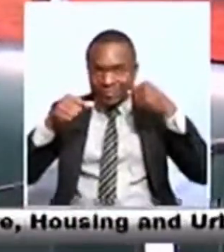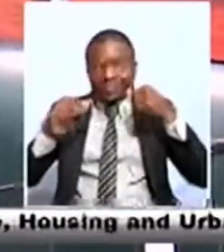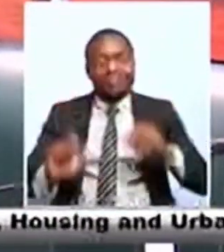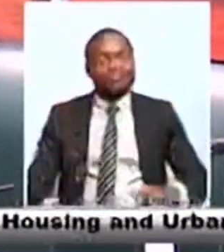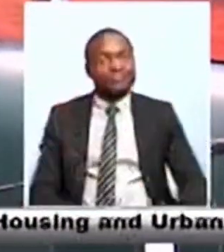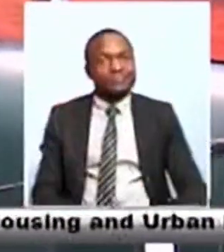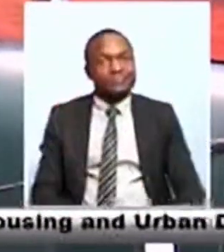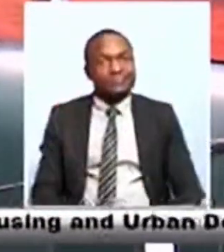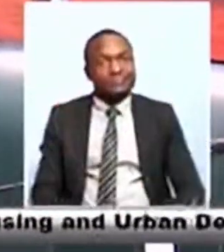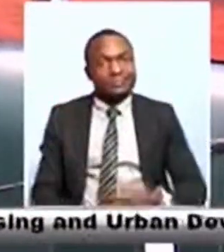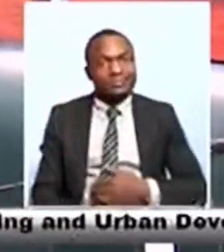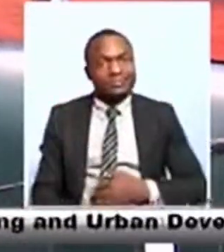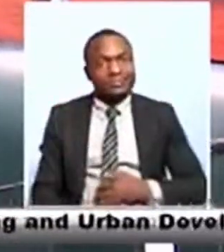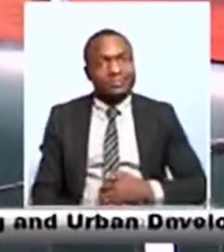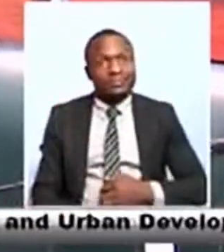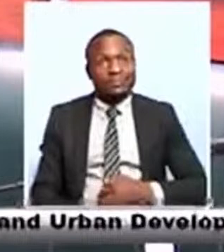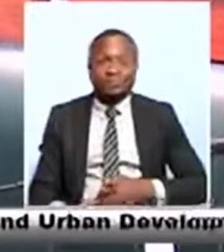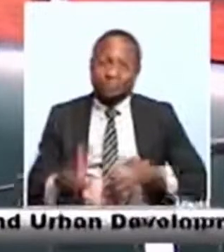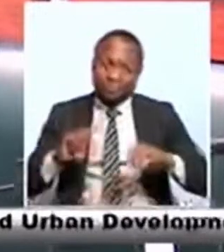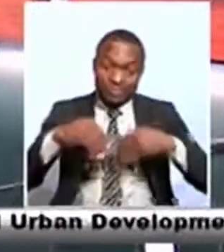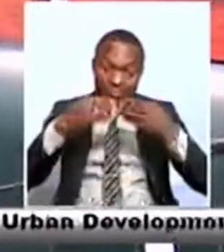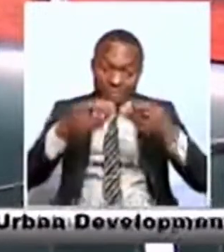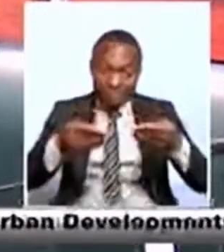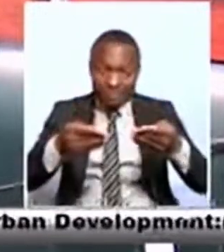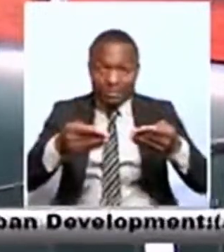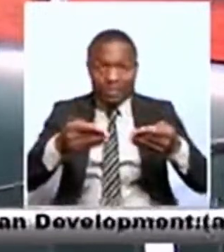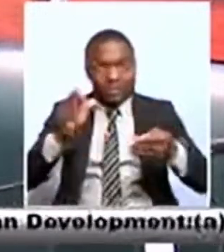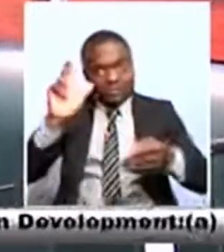initially contracted at the sum of